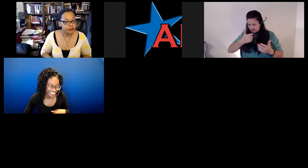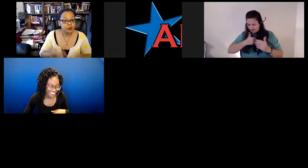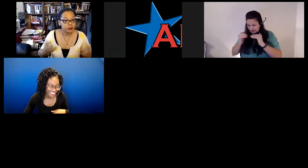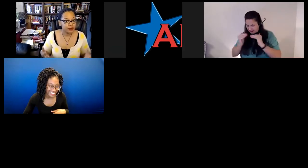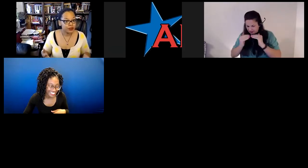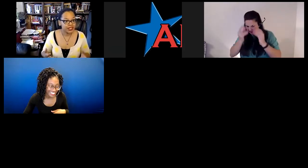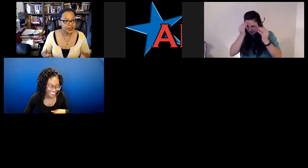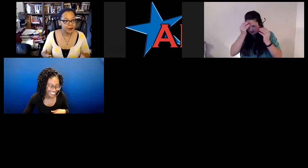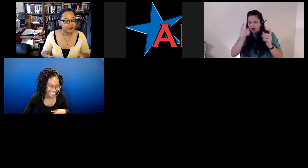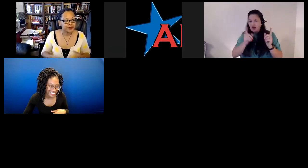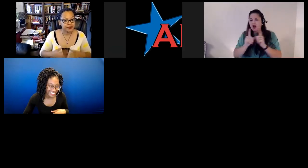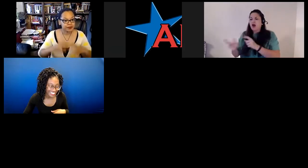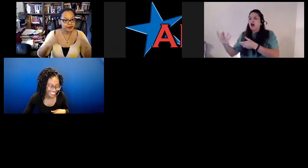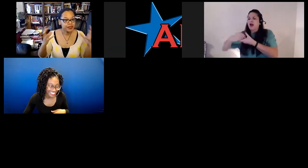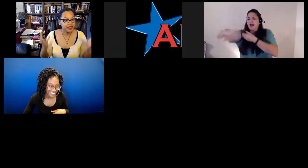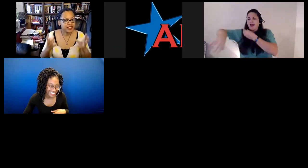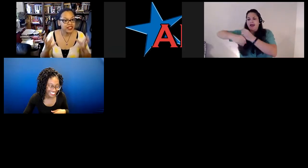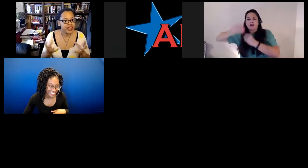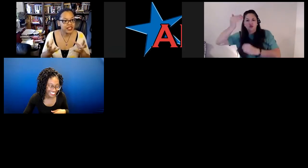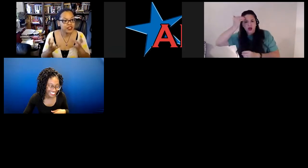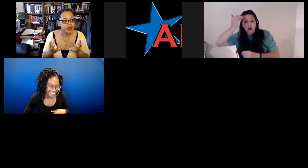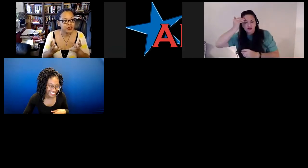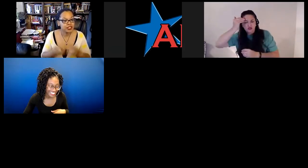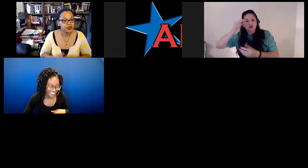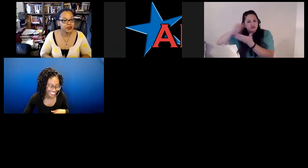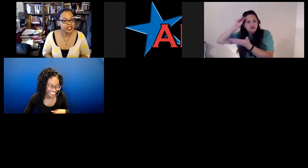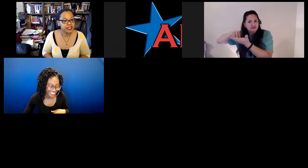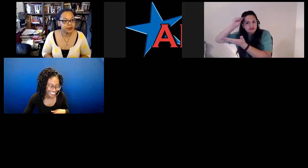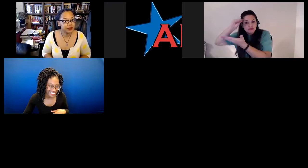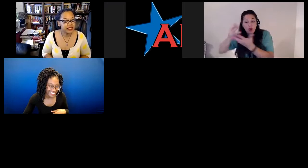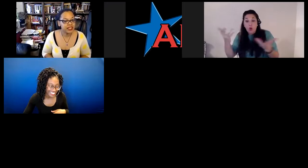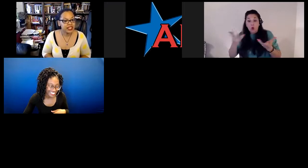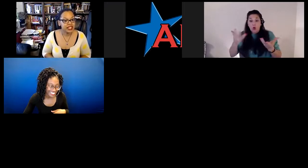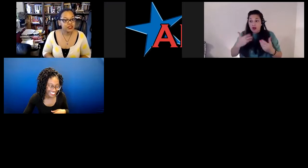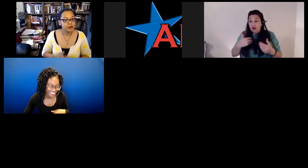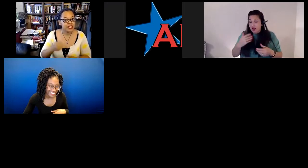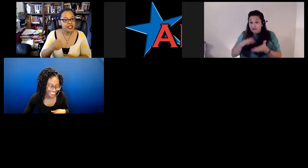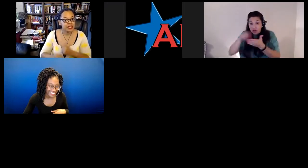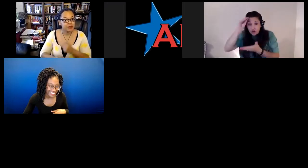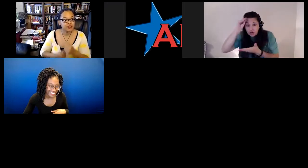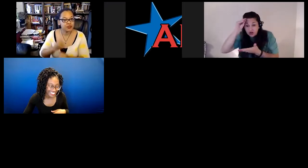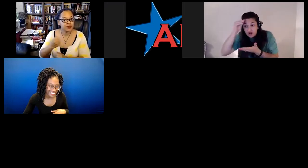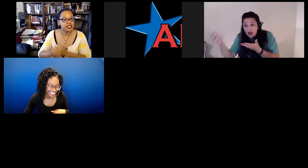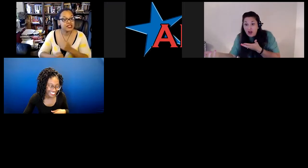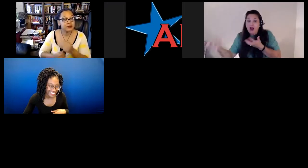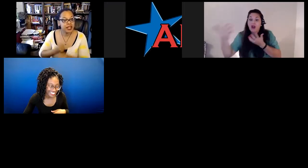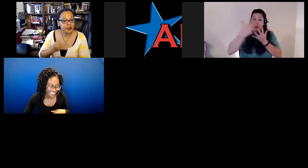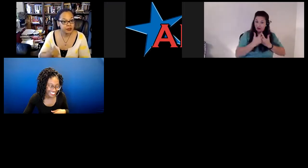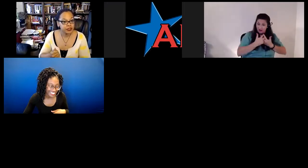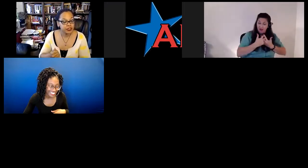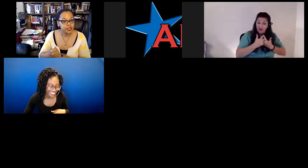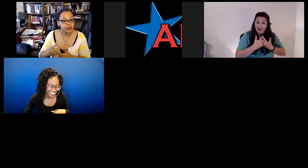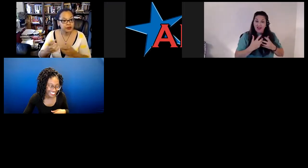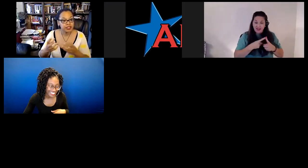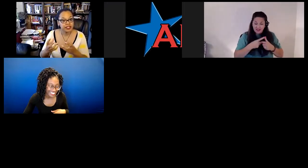which is what we're doing right now. And taking the knowledge that you glean from this and sort of being able to reason